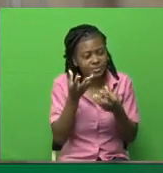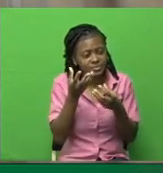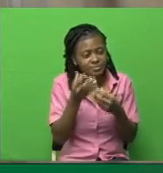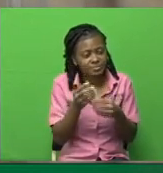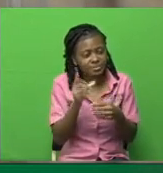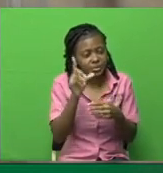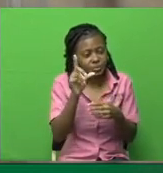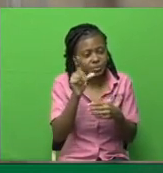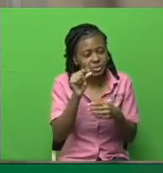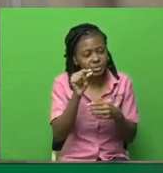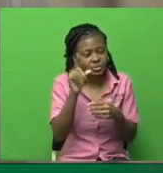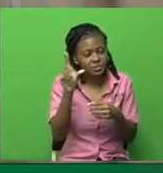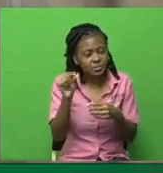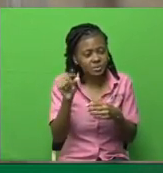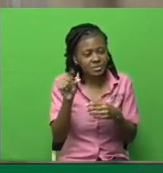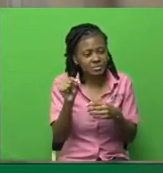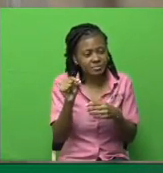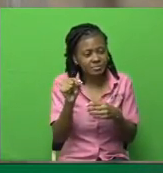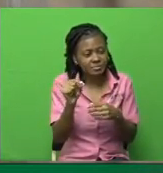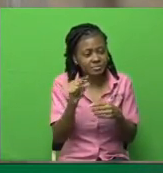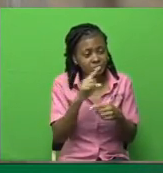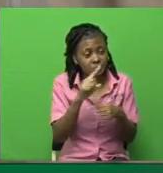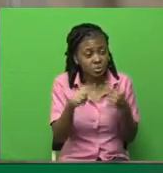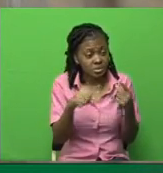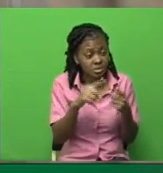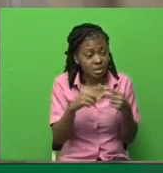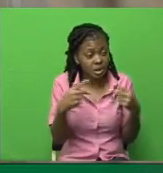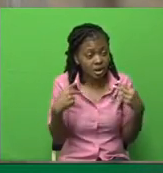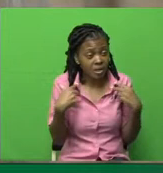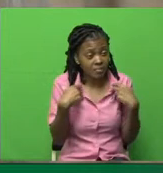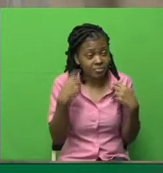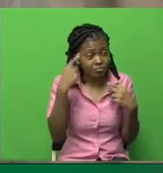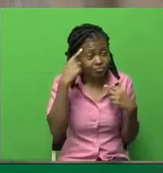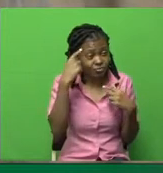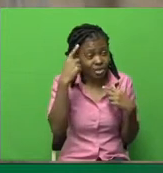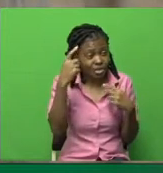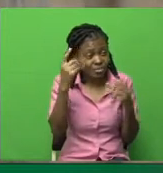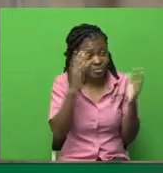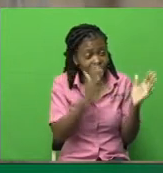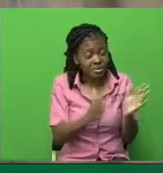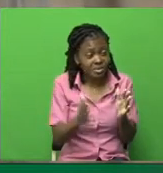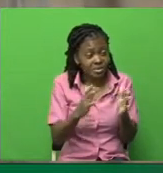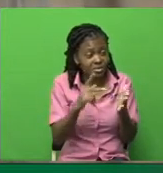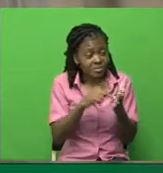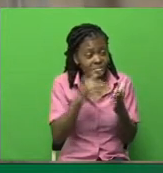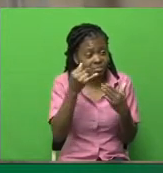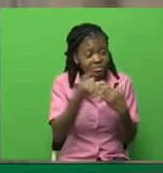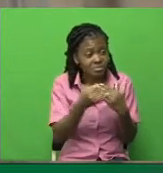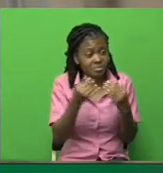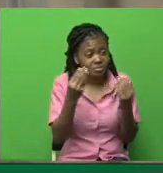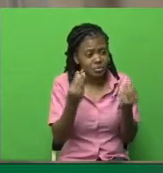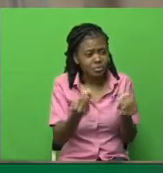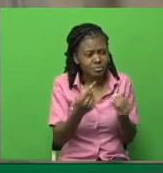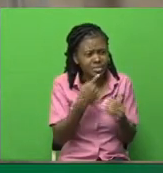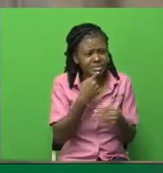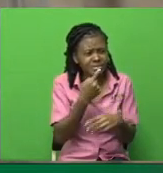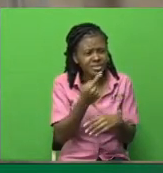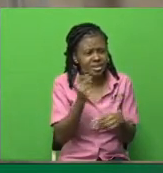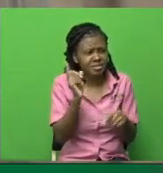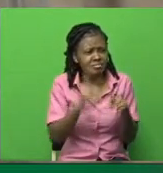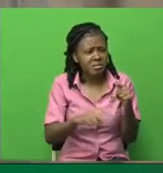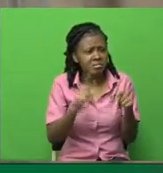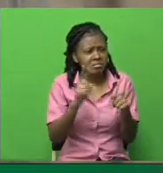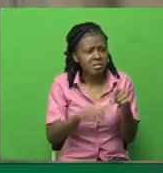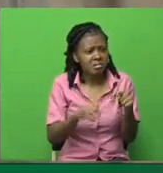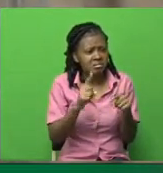2020 that while they had all his grandiose plans and projects the minute says now saying that we are not able to achieve any